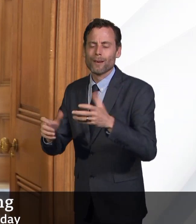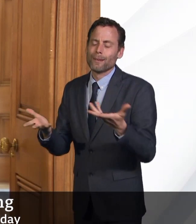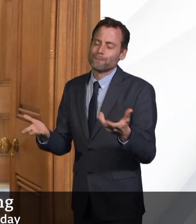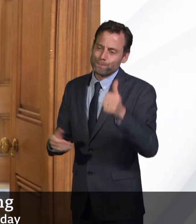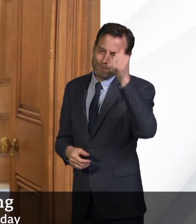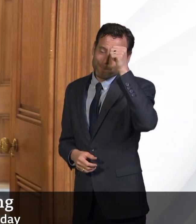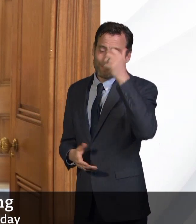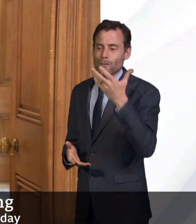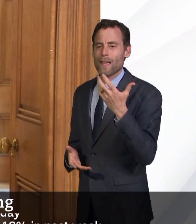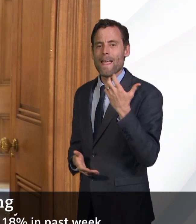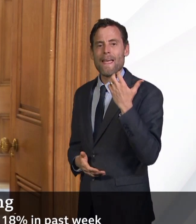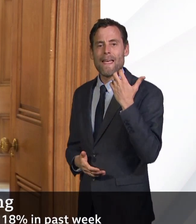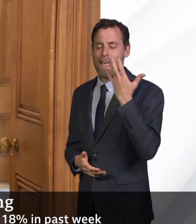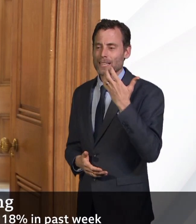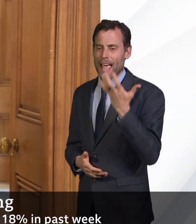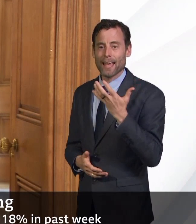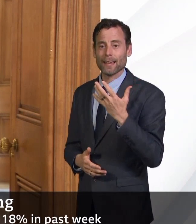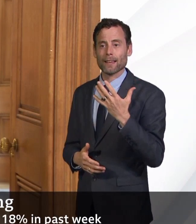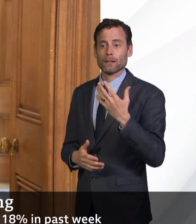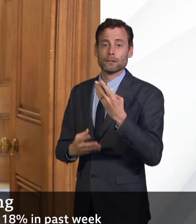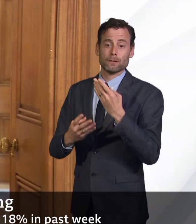in availability in any given local area.